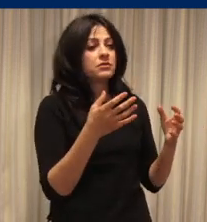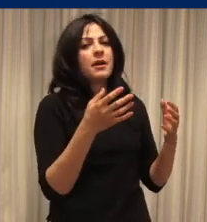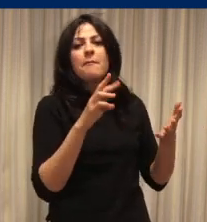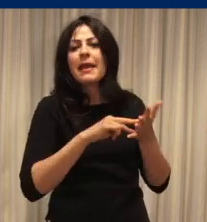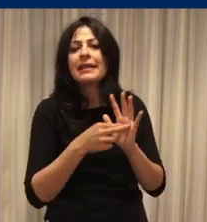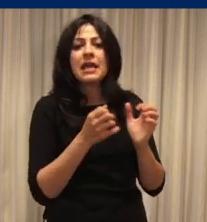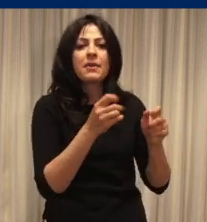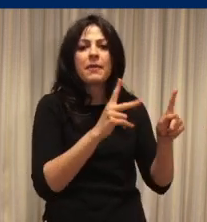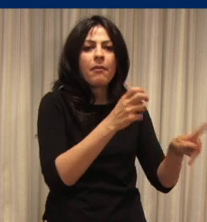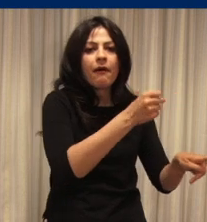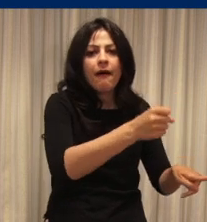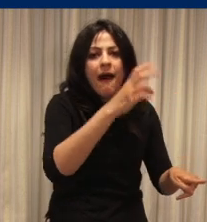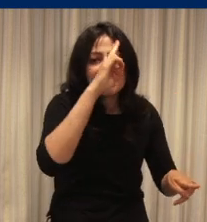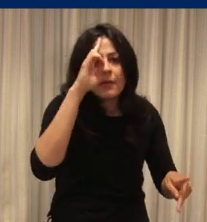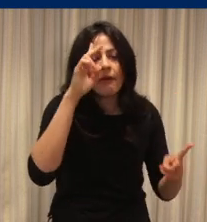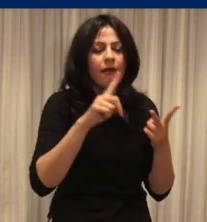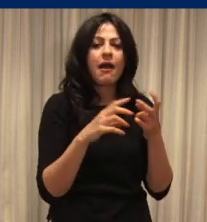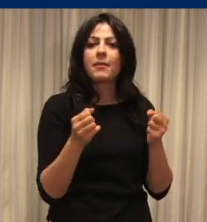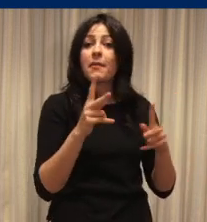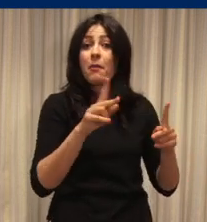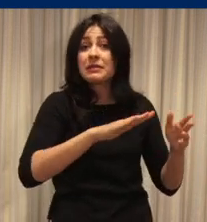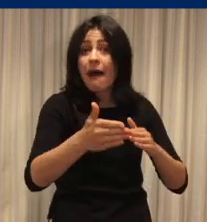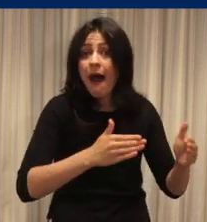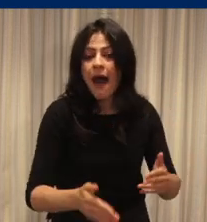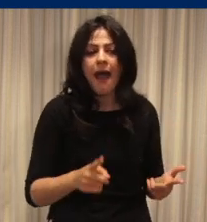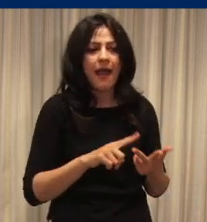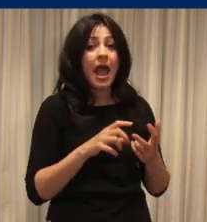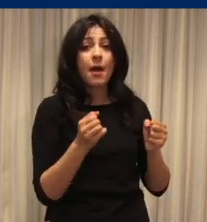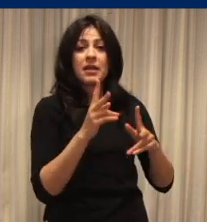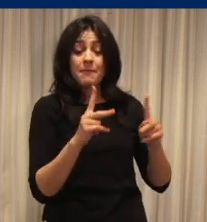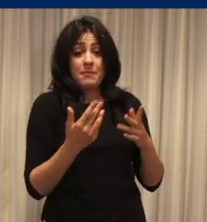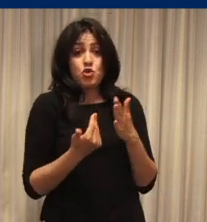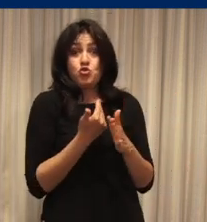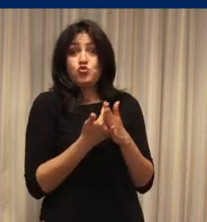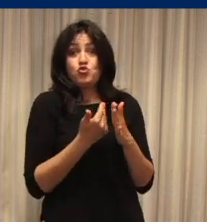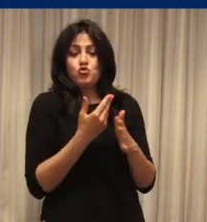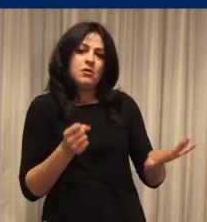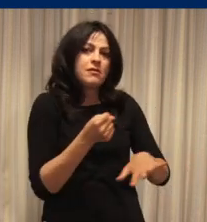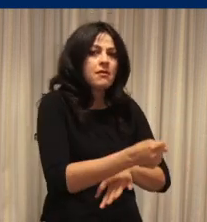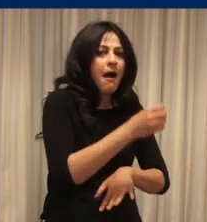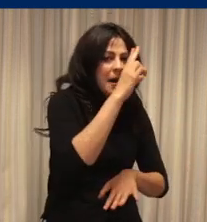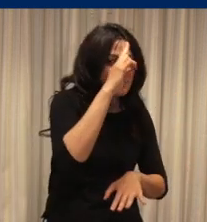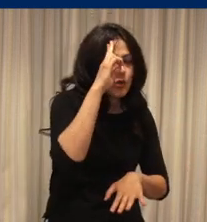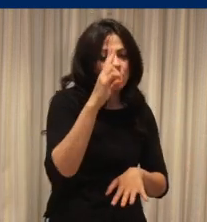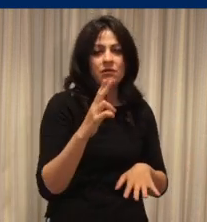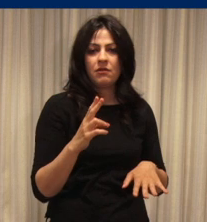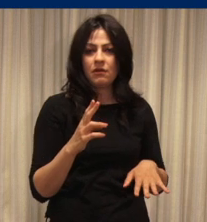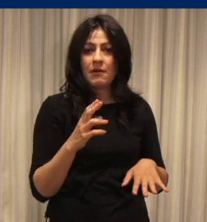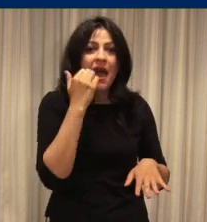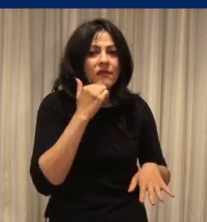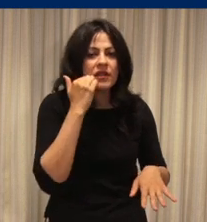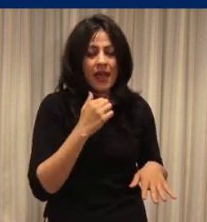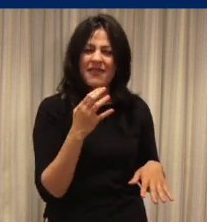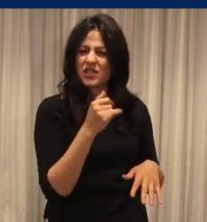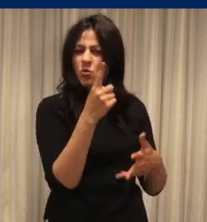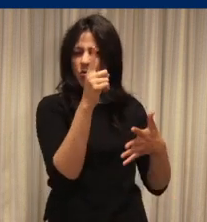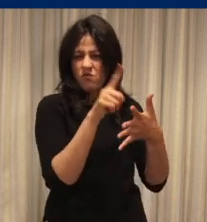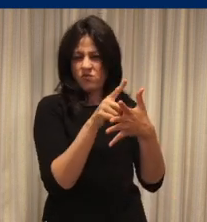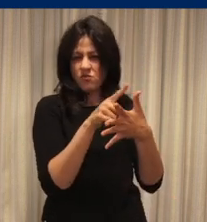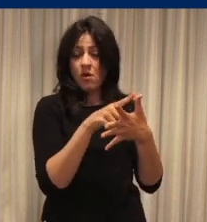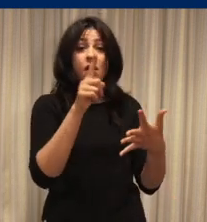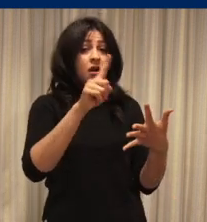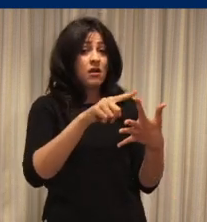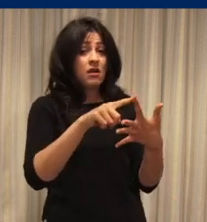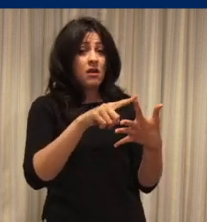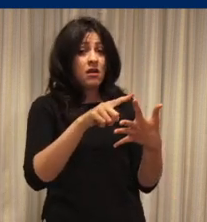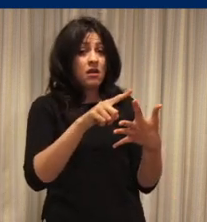hospital, number of deaths, number of new hospitalizations in the county and in the region. So that's one area. The second area